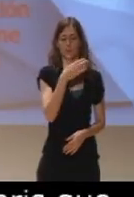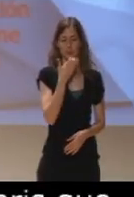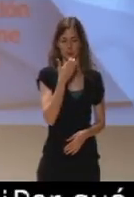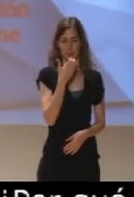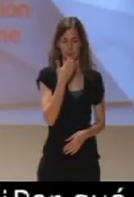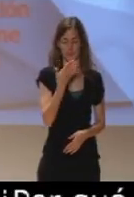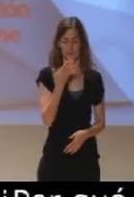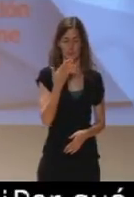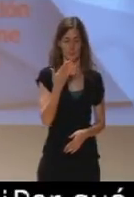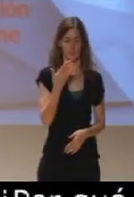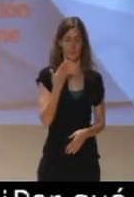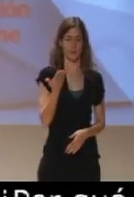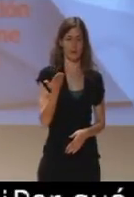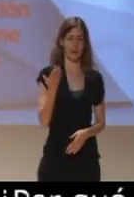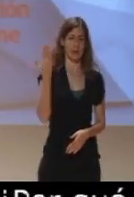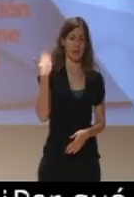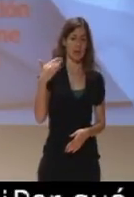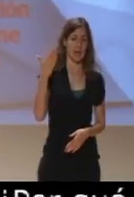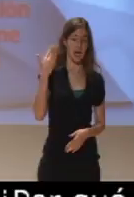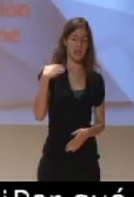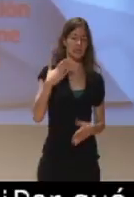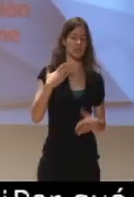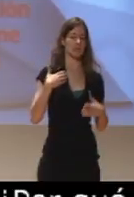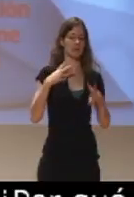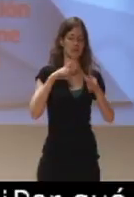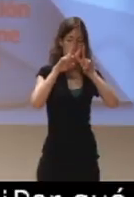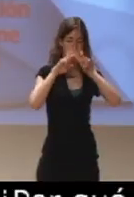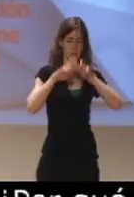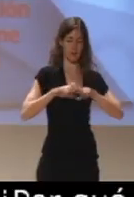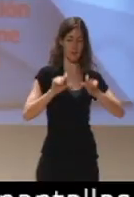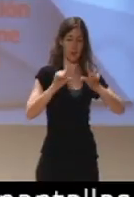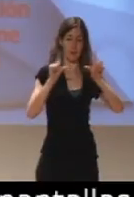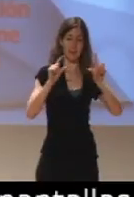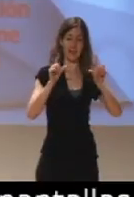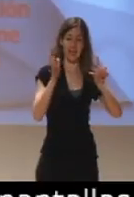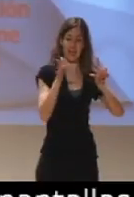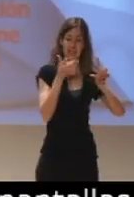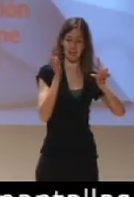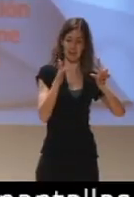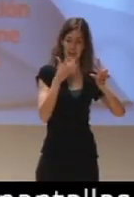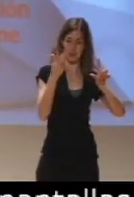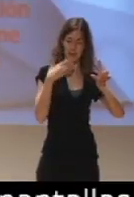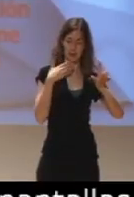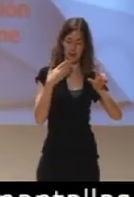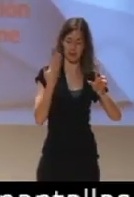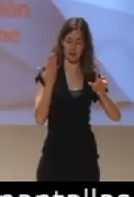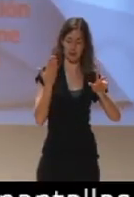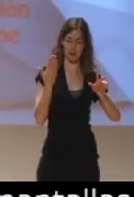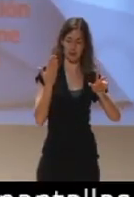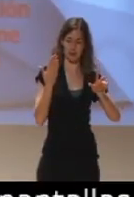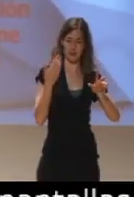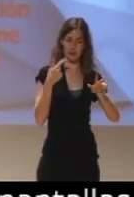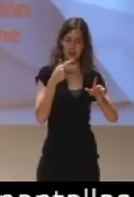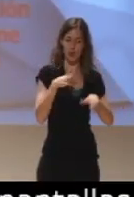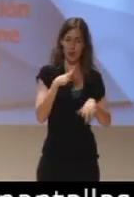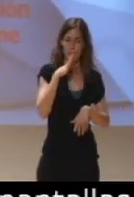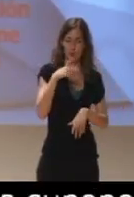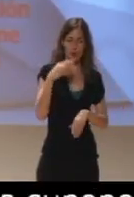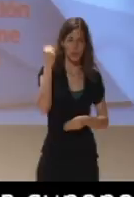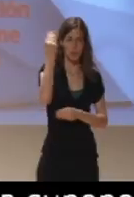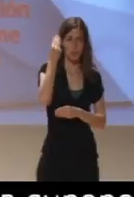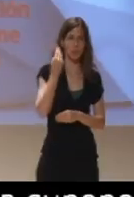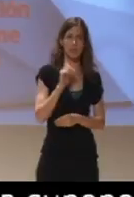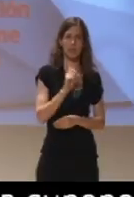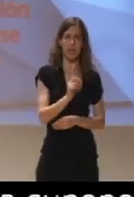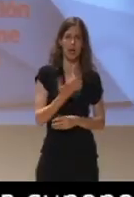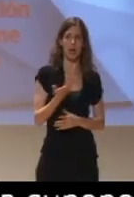Why, when we were investigating into touch screens, why did they not think that that could be